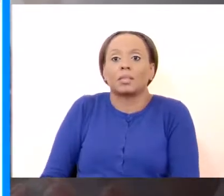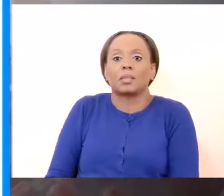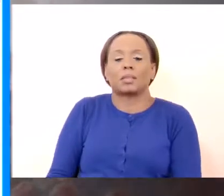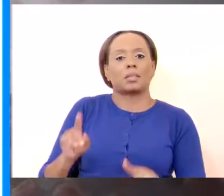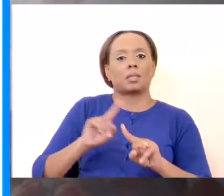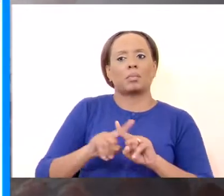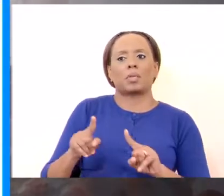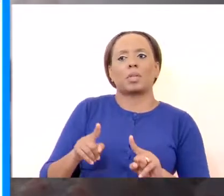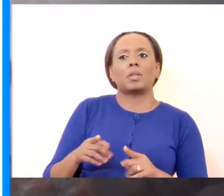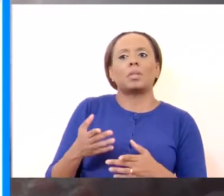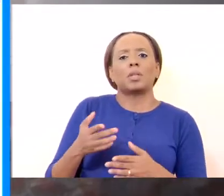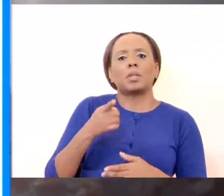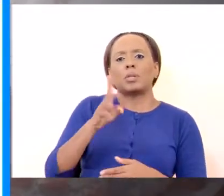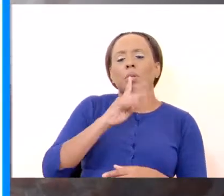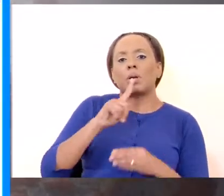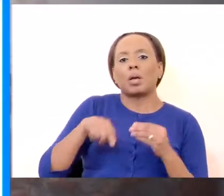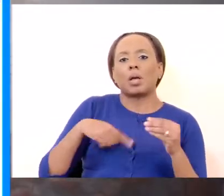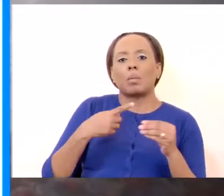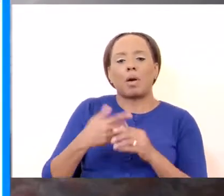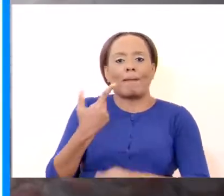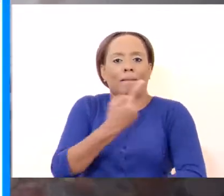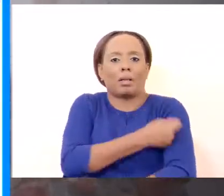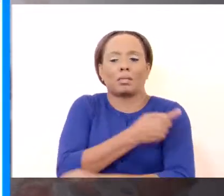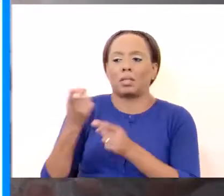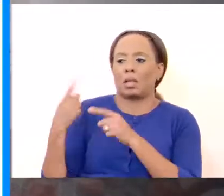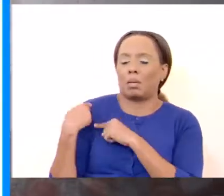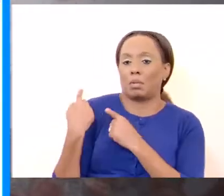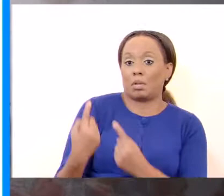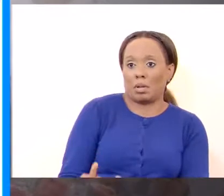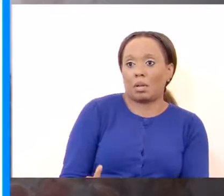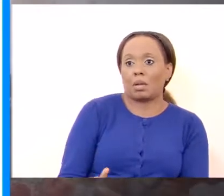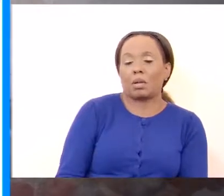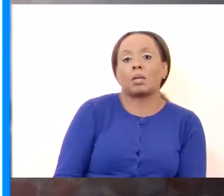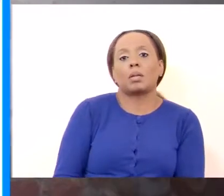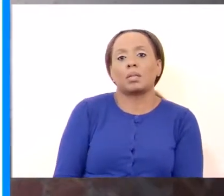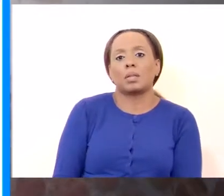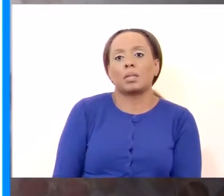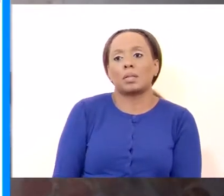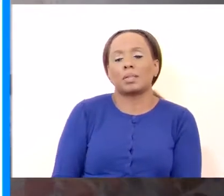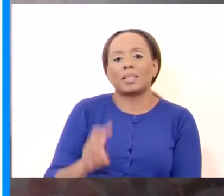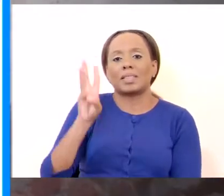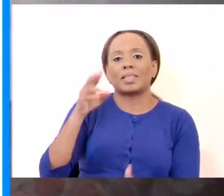number of vaccinations that would have taken place so far,